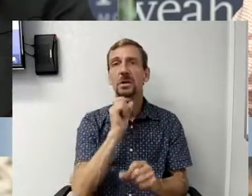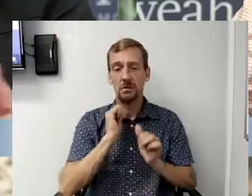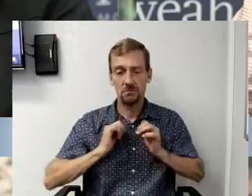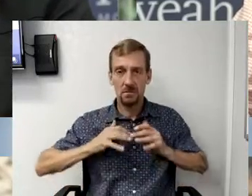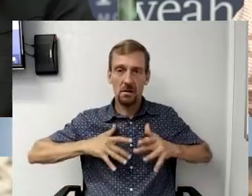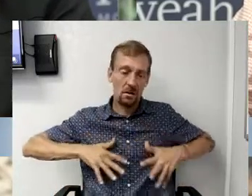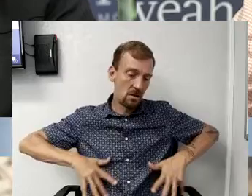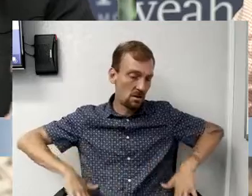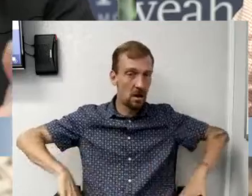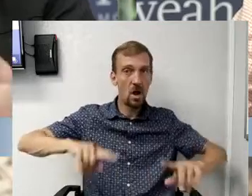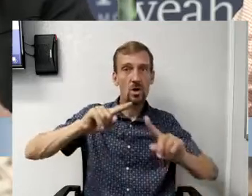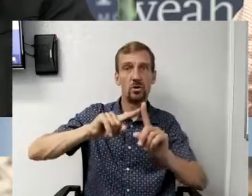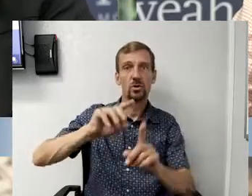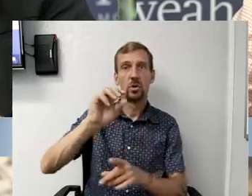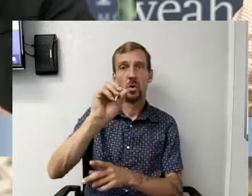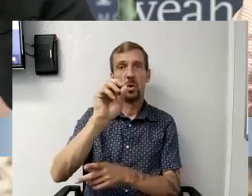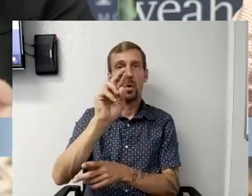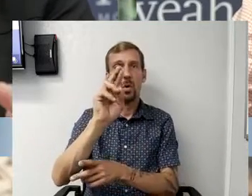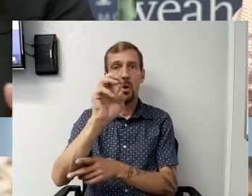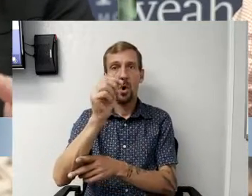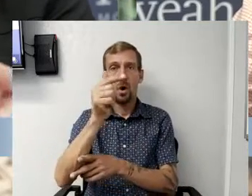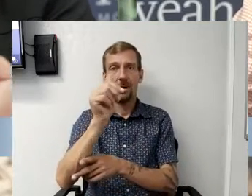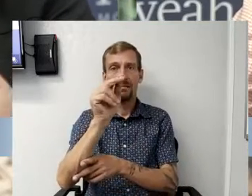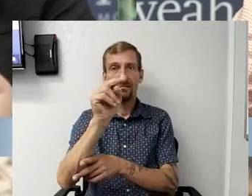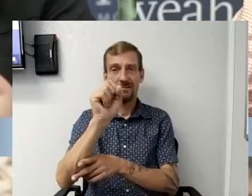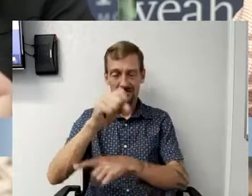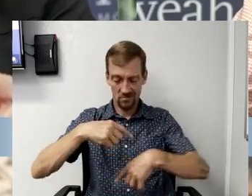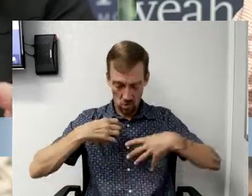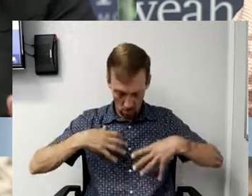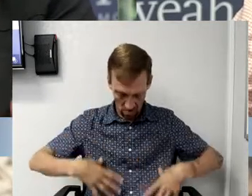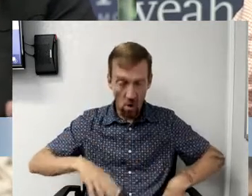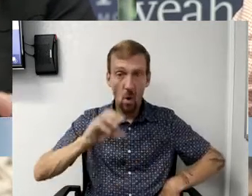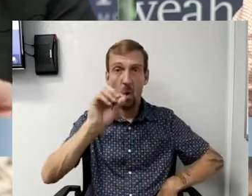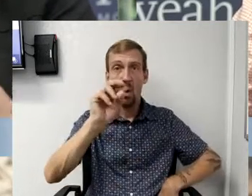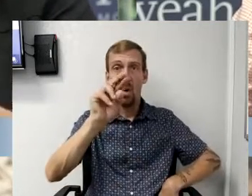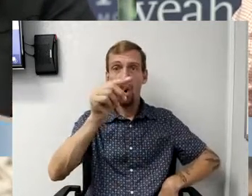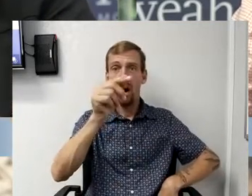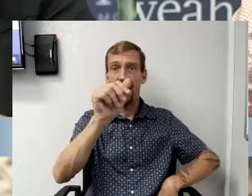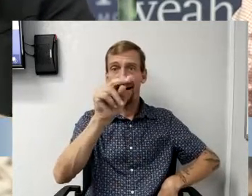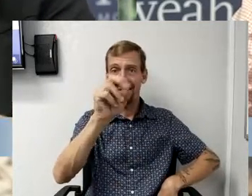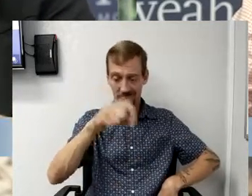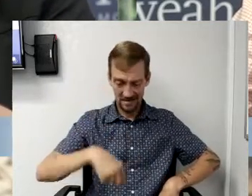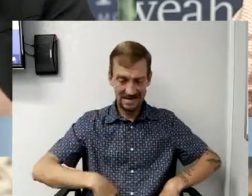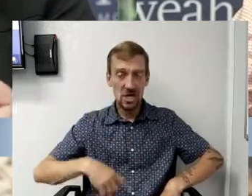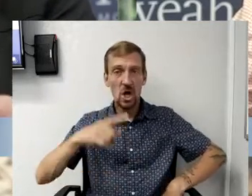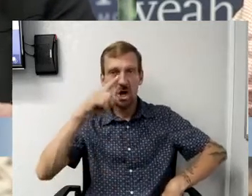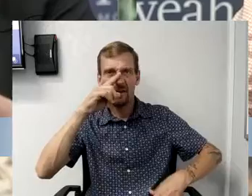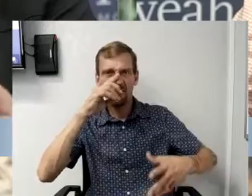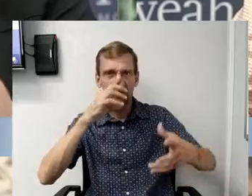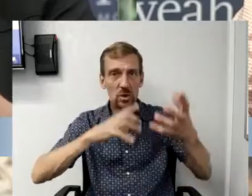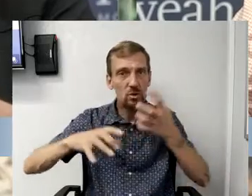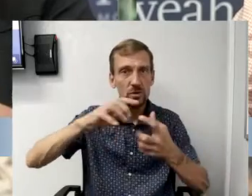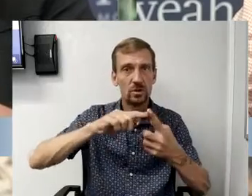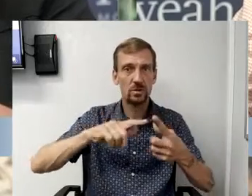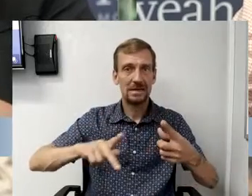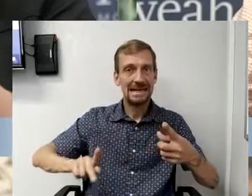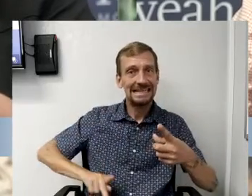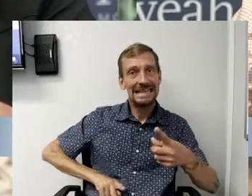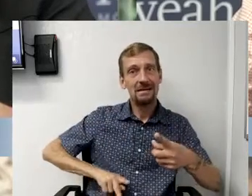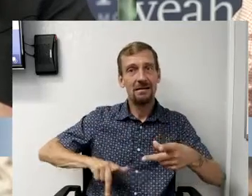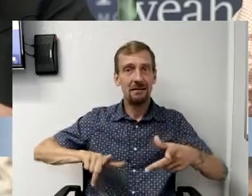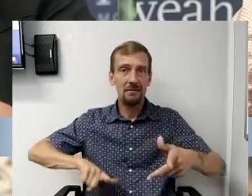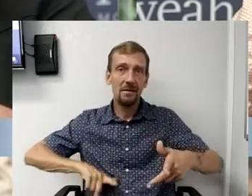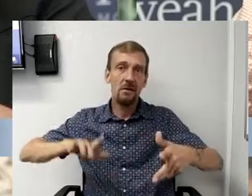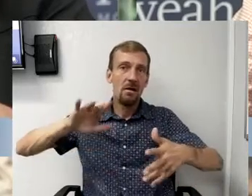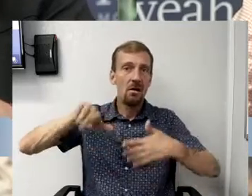then we're seeing more of the end system failures. We're seeing organ failures. We're seeing confusion. We're seeing just